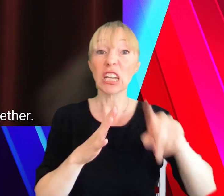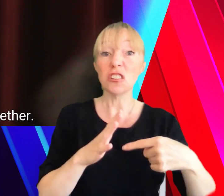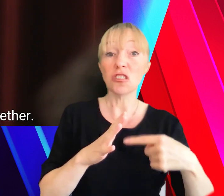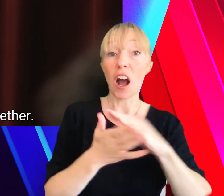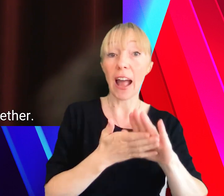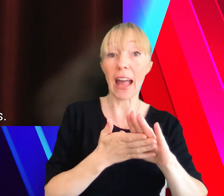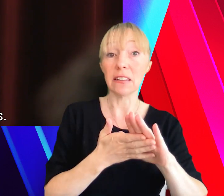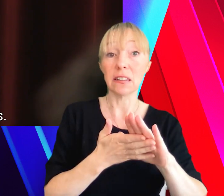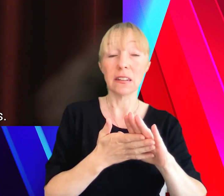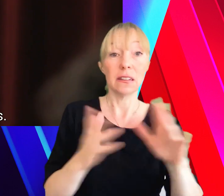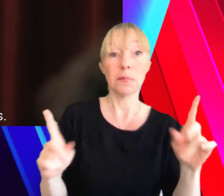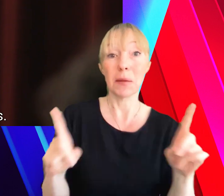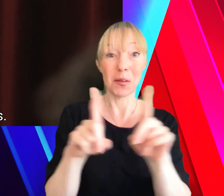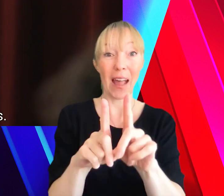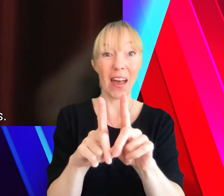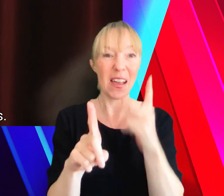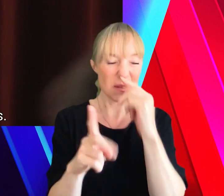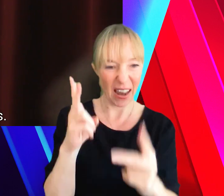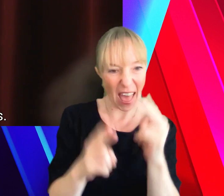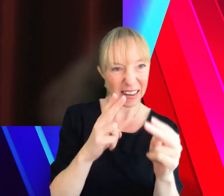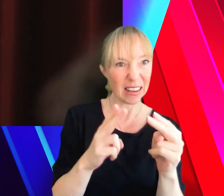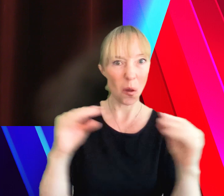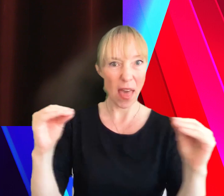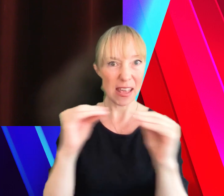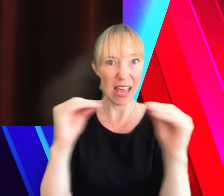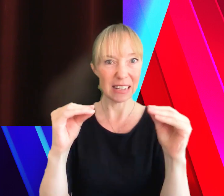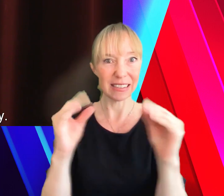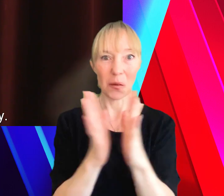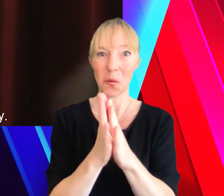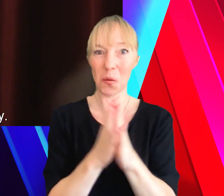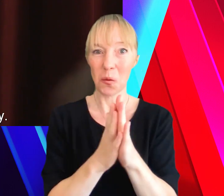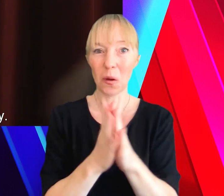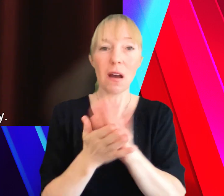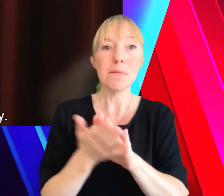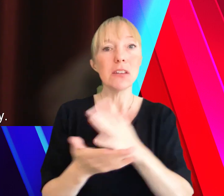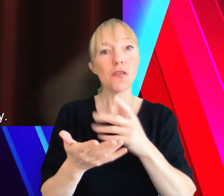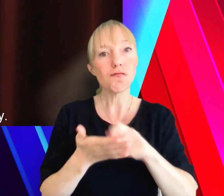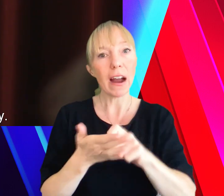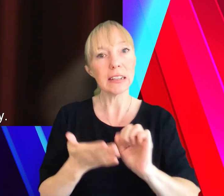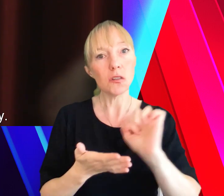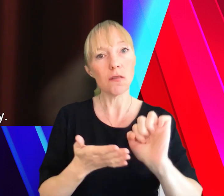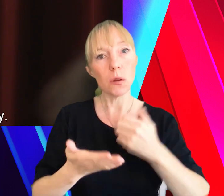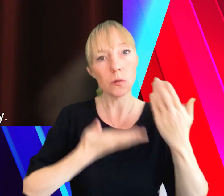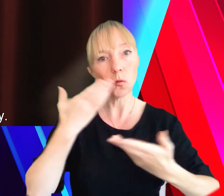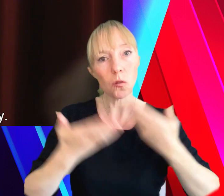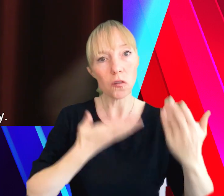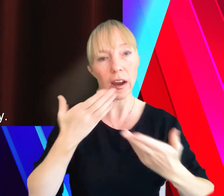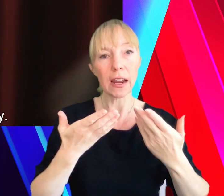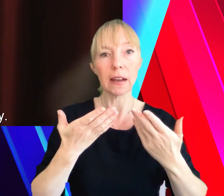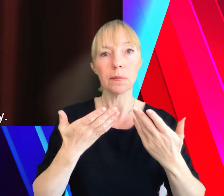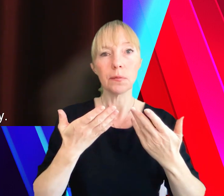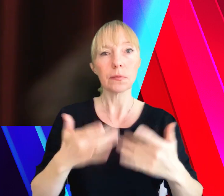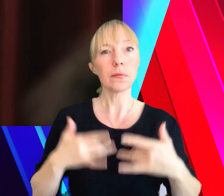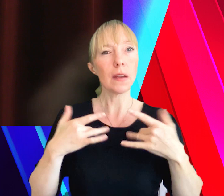Jughead to be together, you can make an edit where they kiss. That's like so powerful because you're basically like writing your own